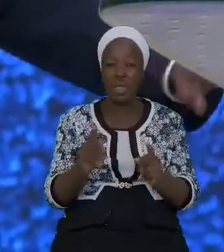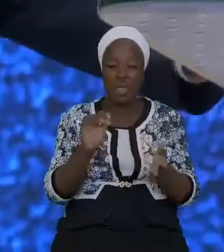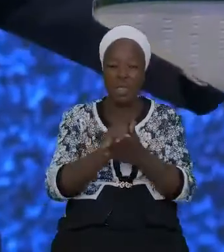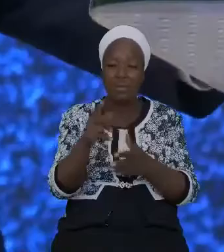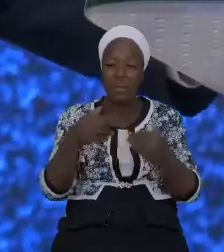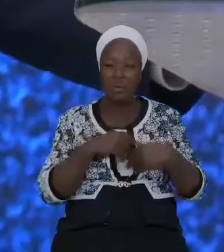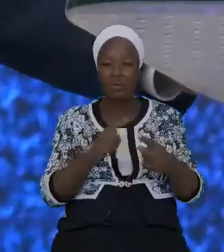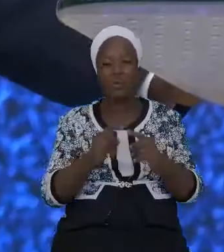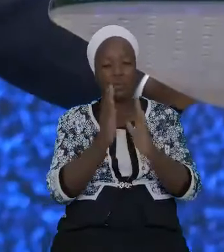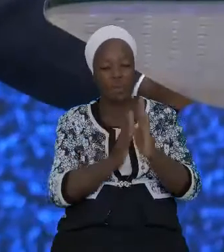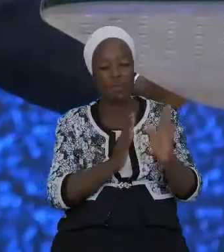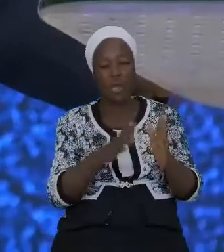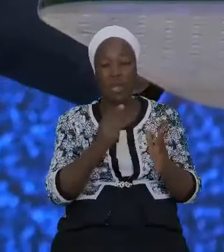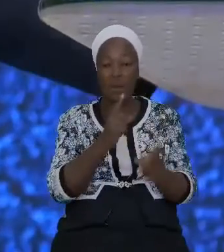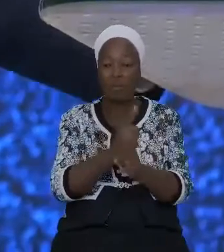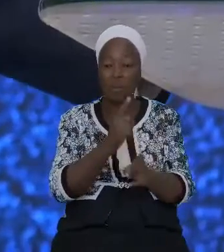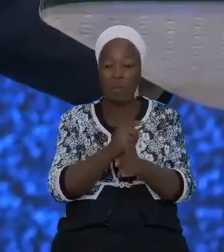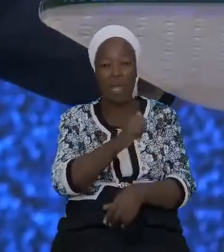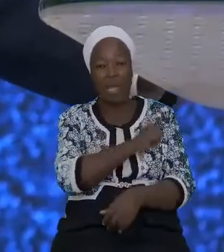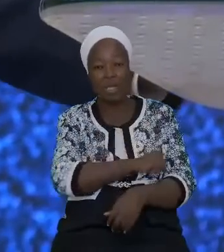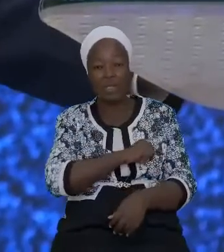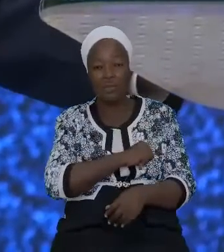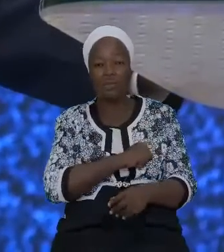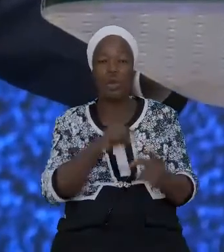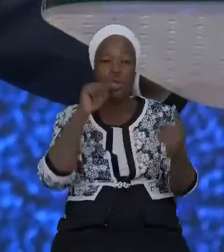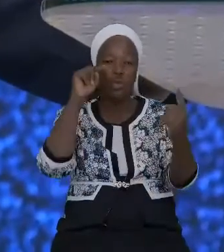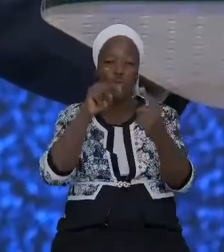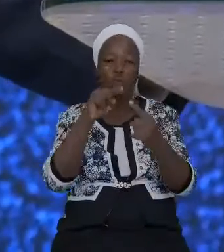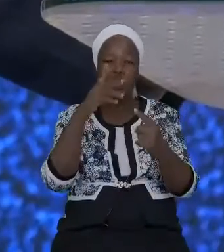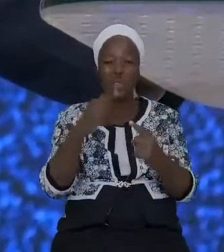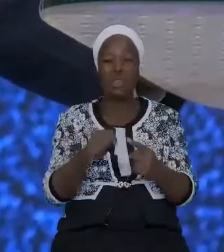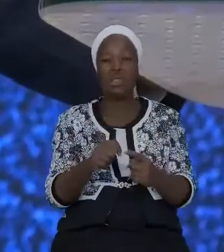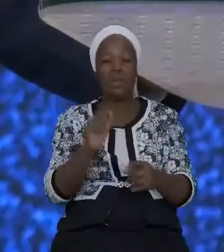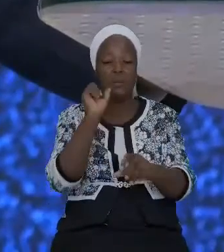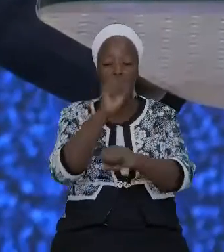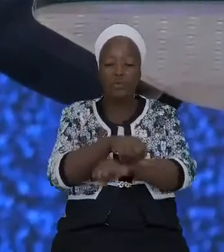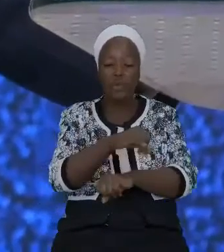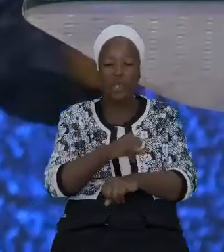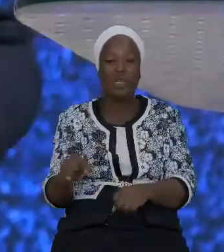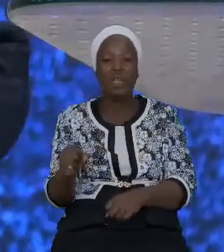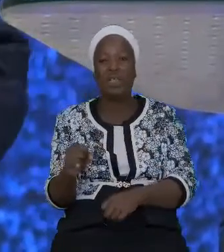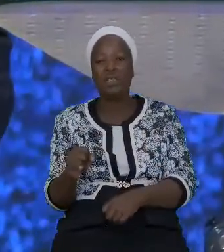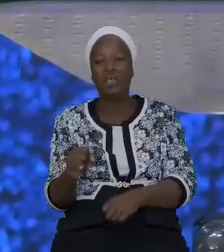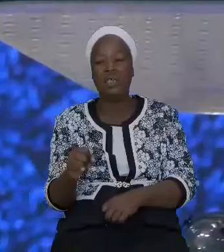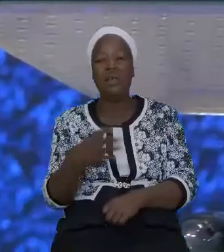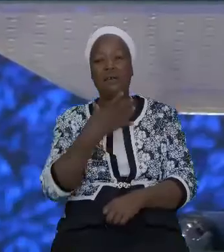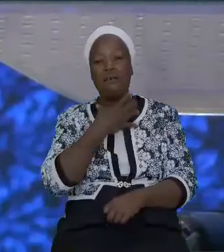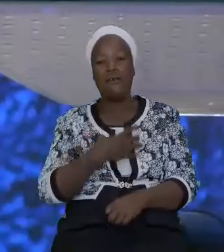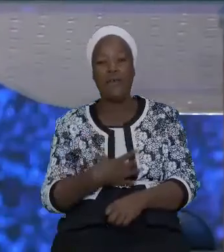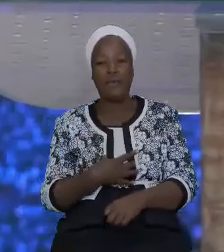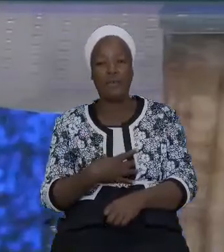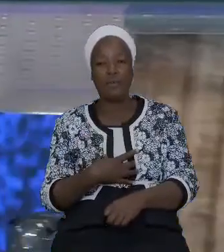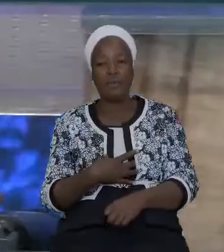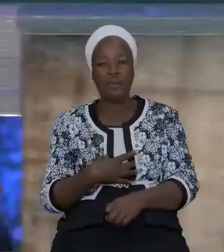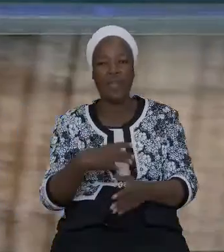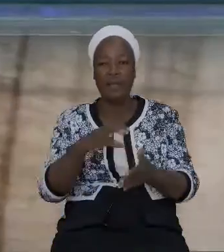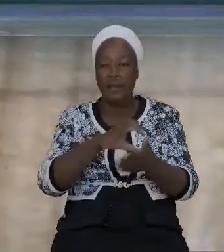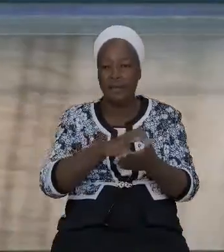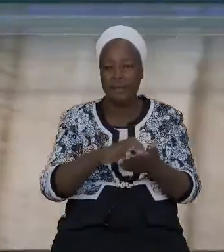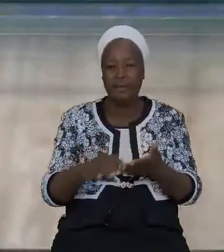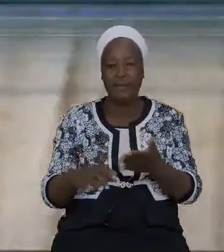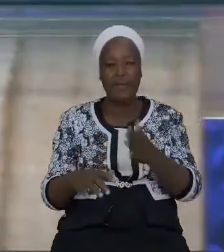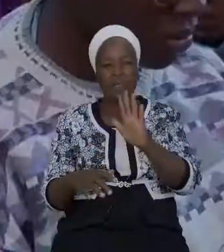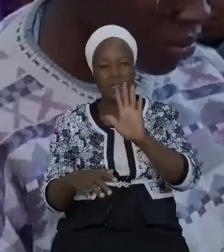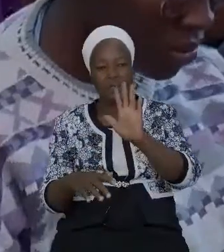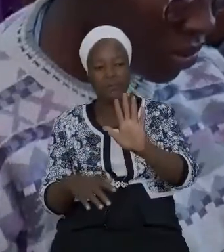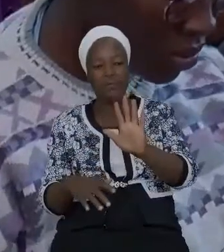the proper attitude towards the prevailing famine. Look at verse